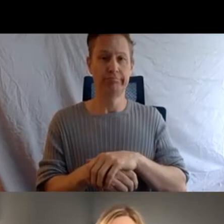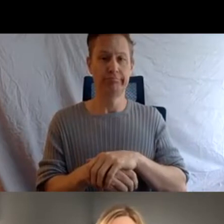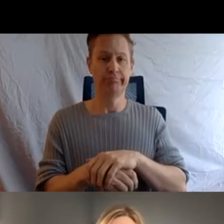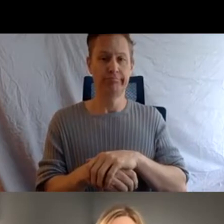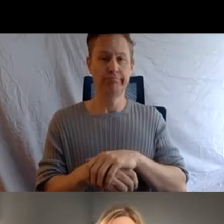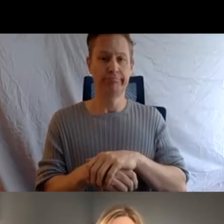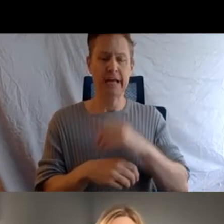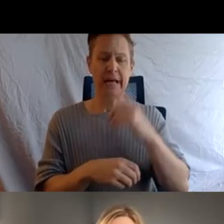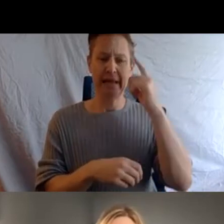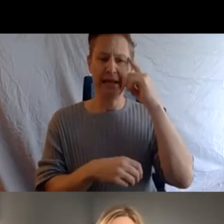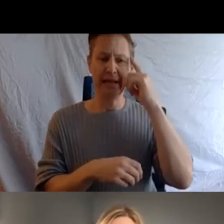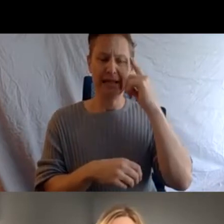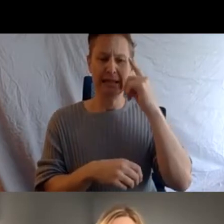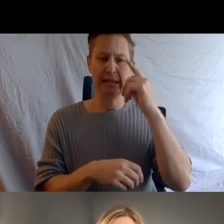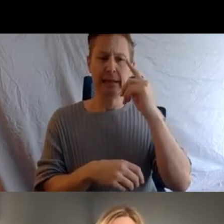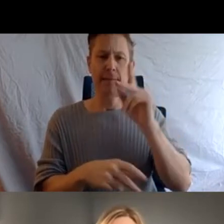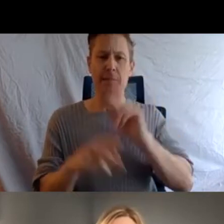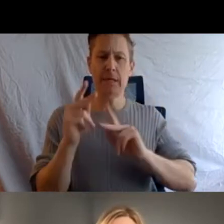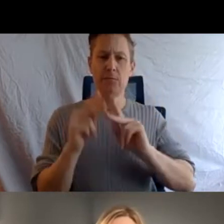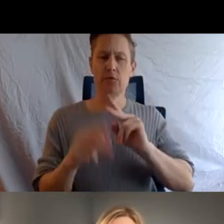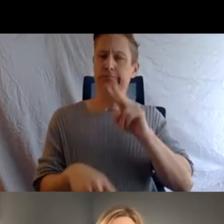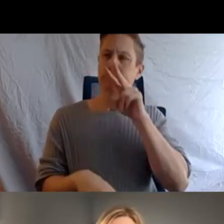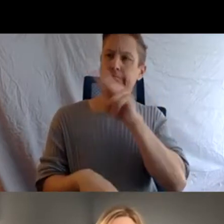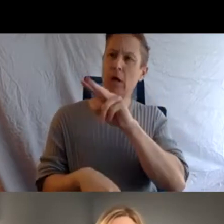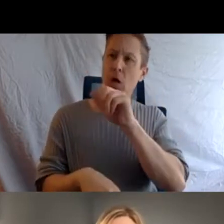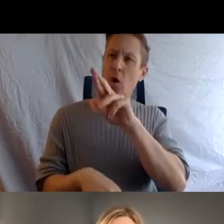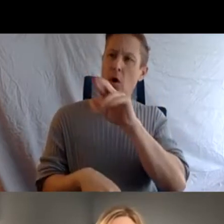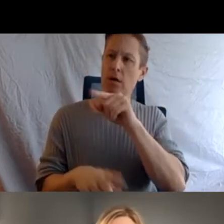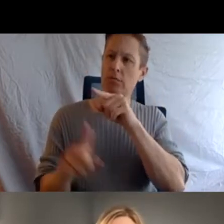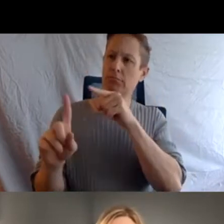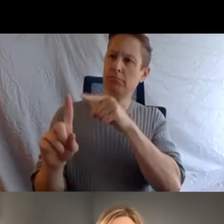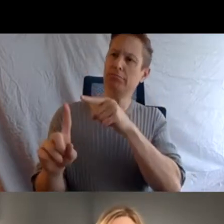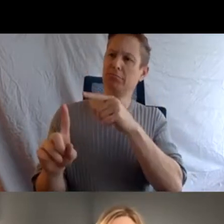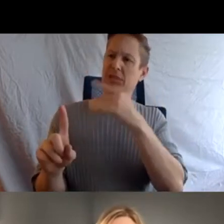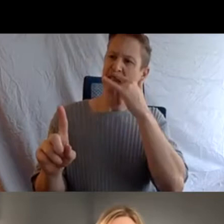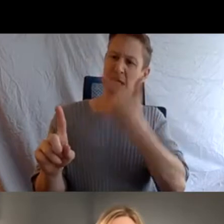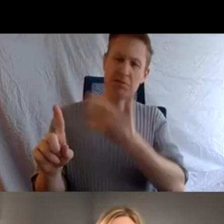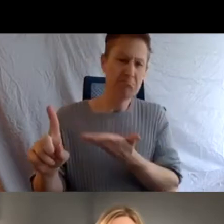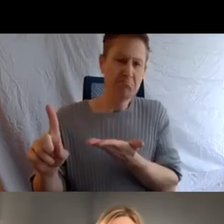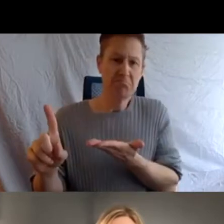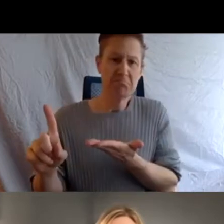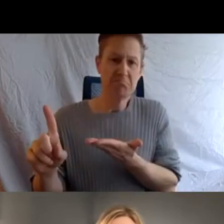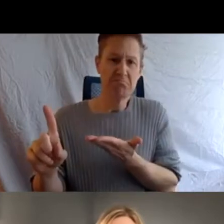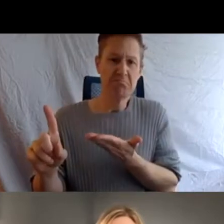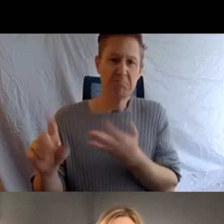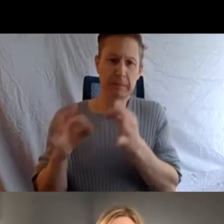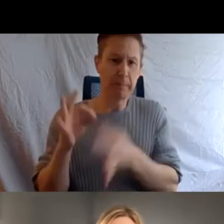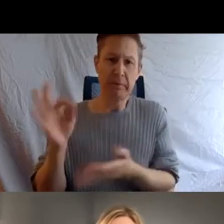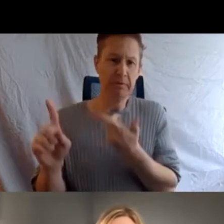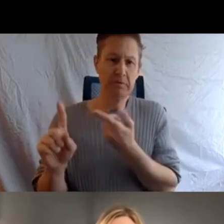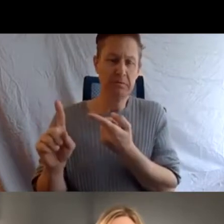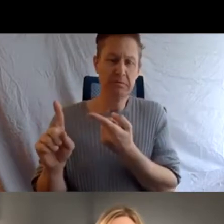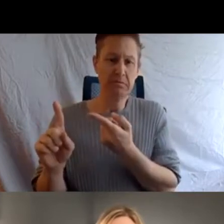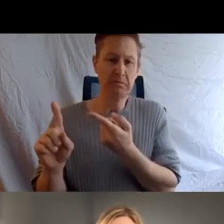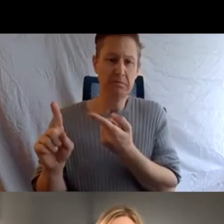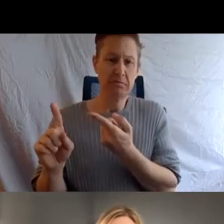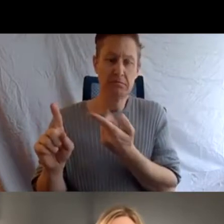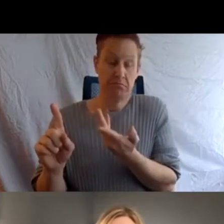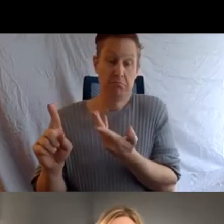I think just people seeing that Ari is a kid at his heart. He is a